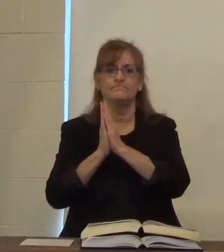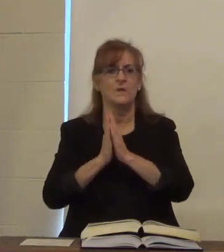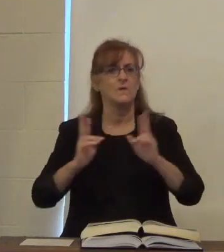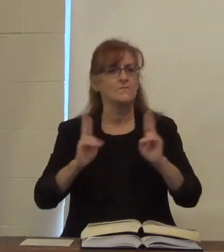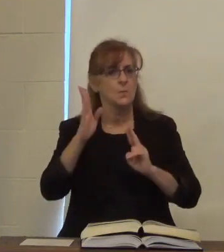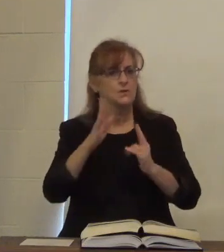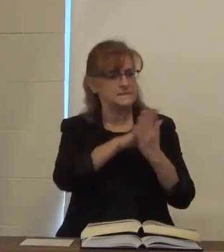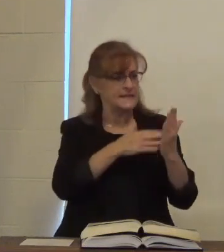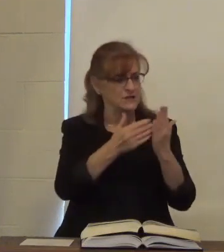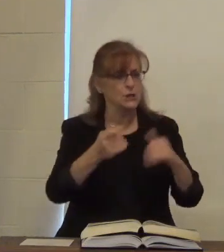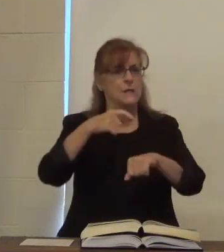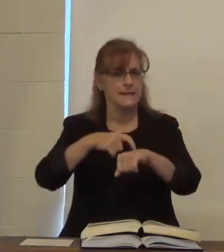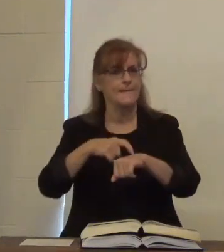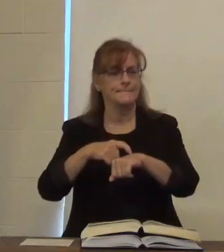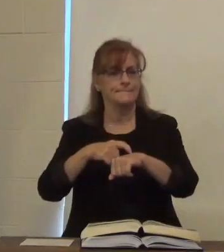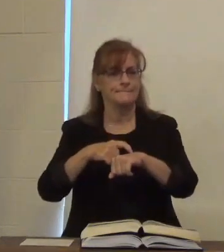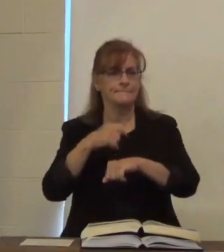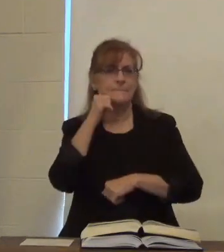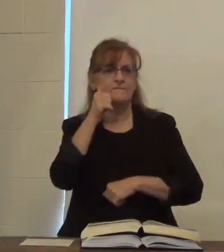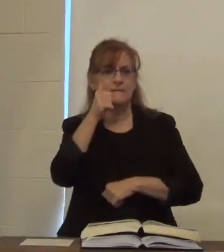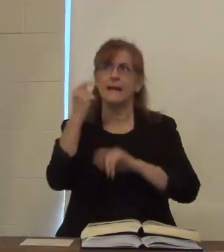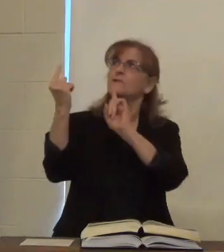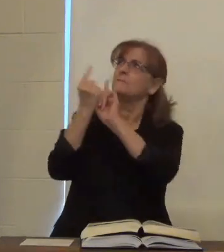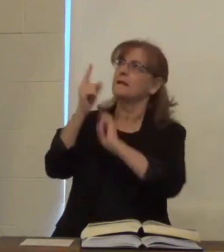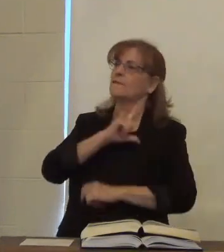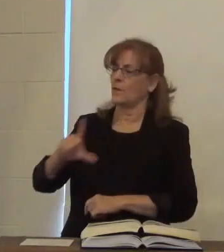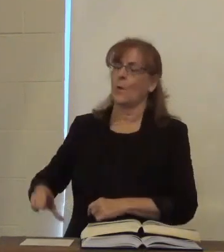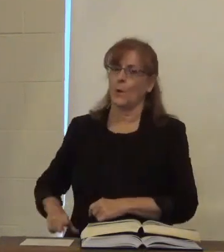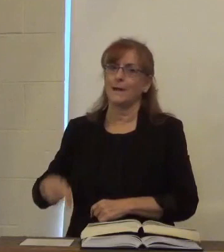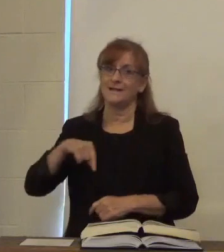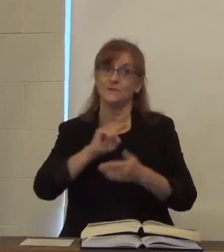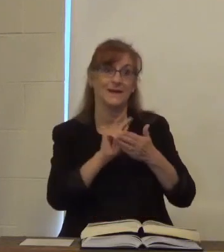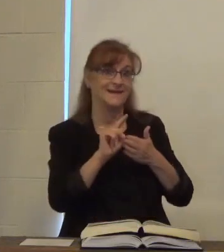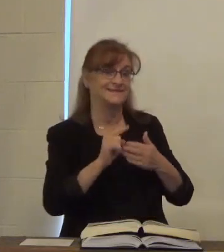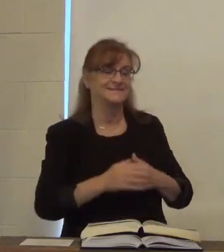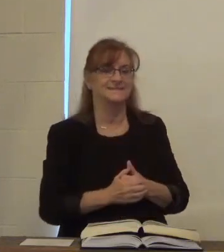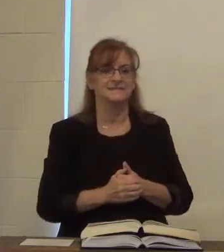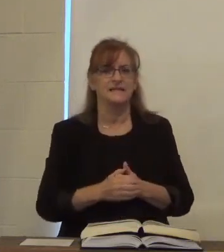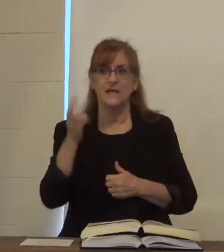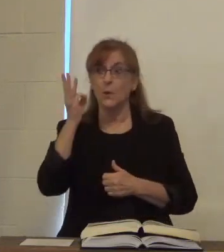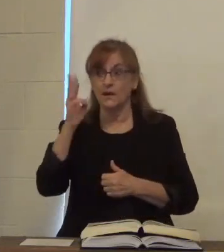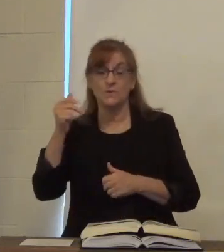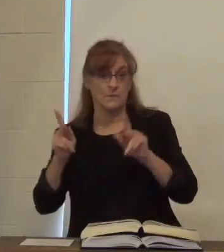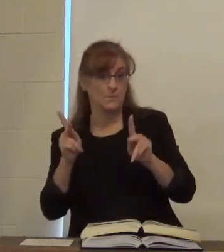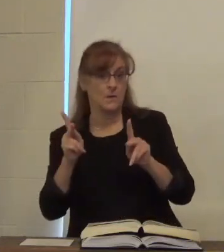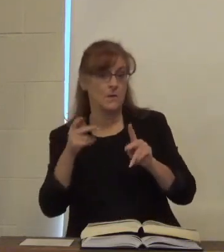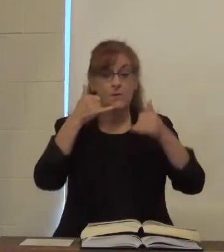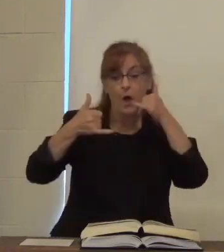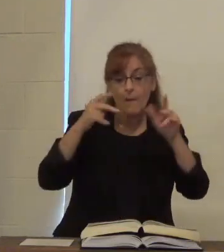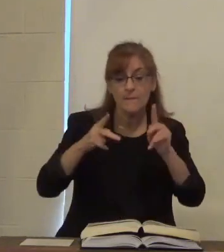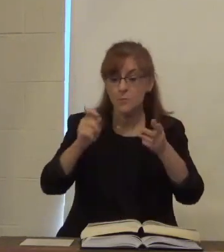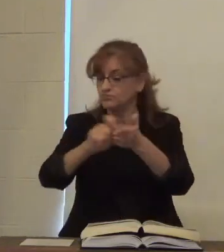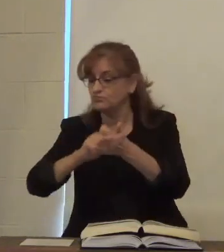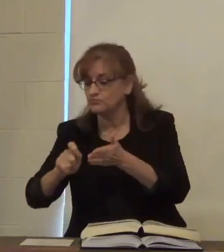you'll schedule a time to meet the Lord each day this week. Be a witness to others. Call them, write